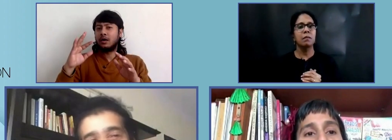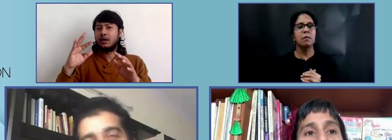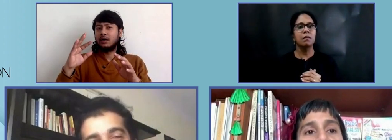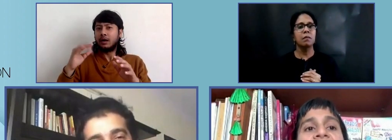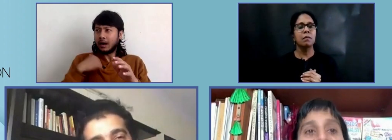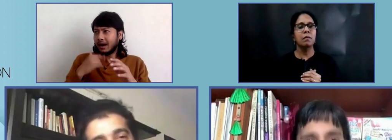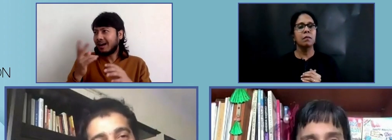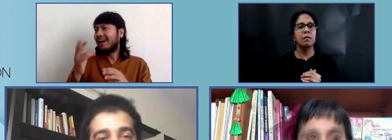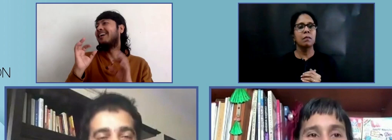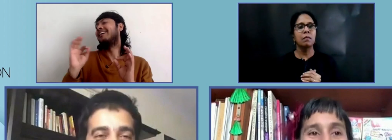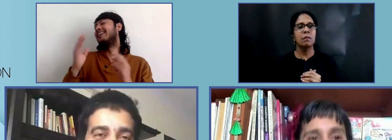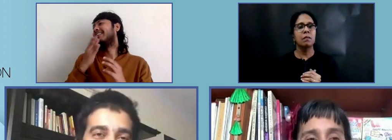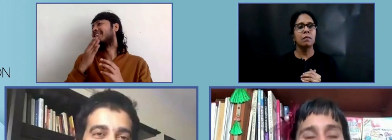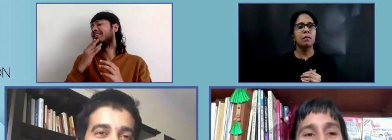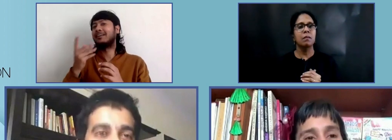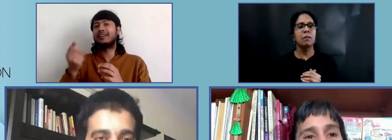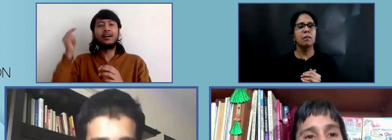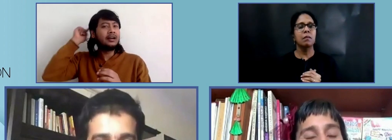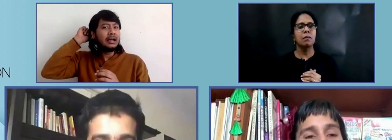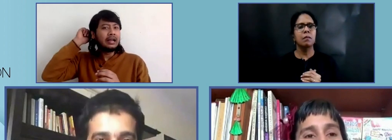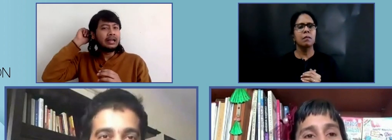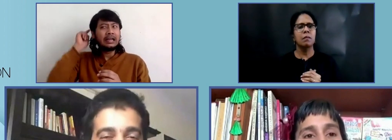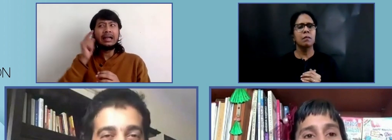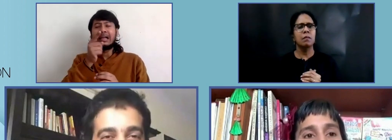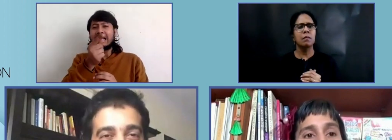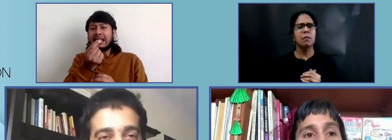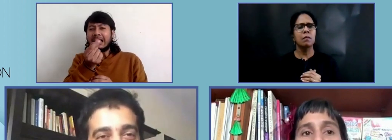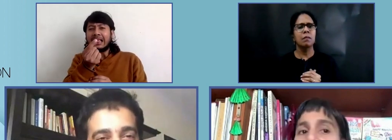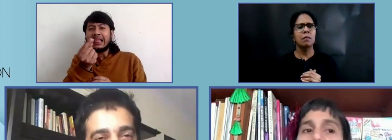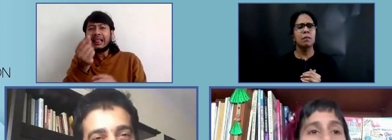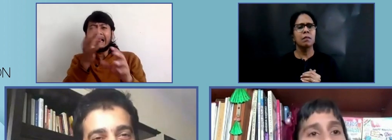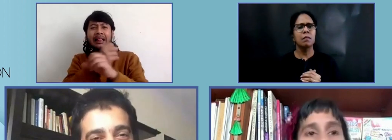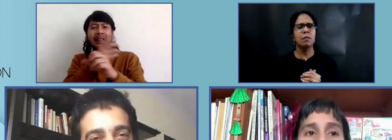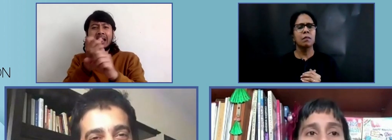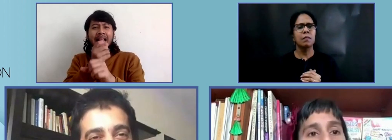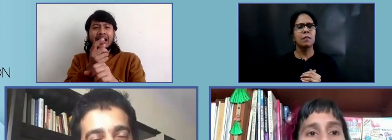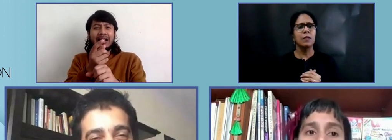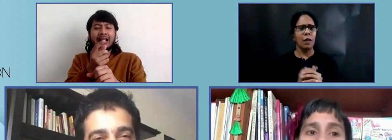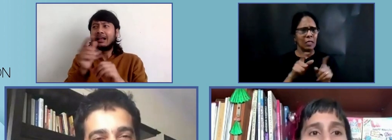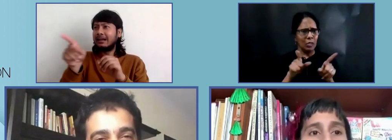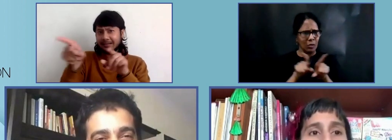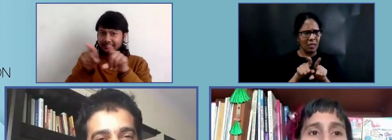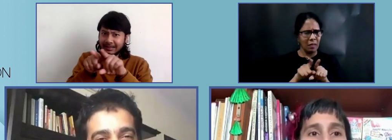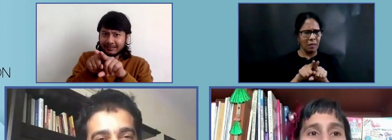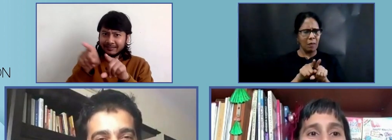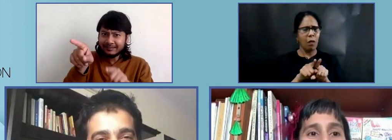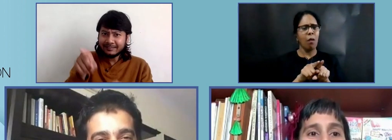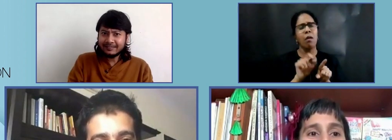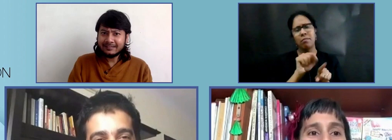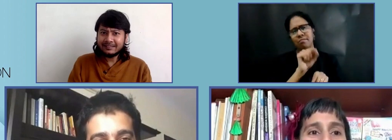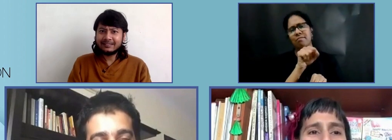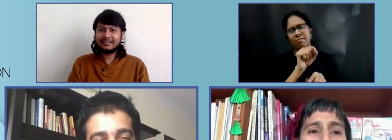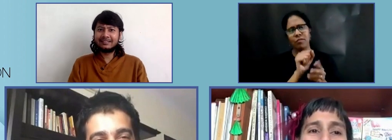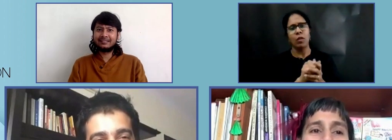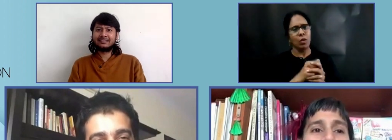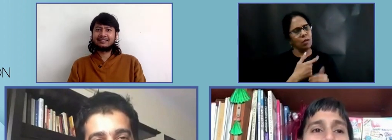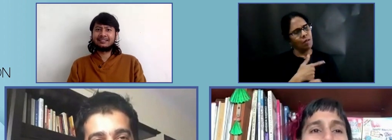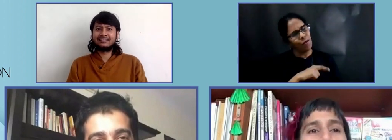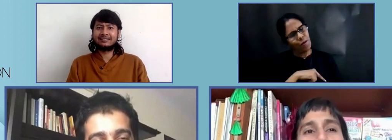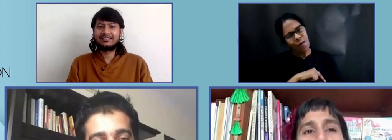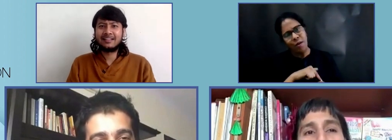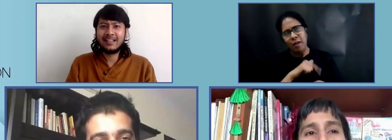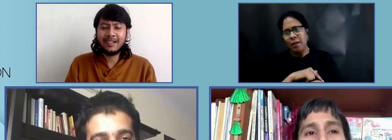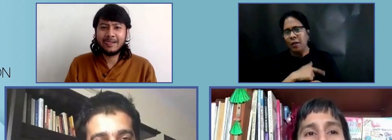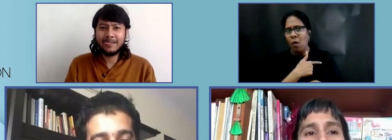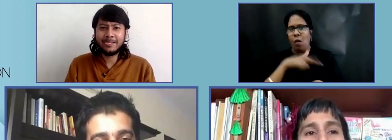that better, that part of painting or something. Does that happen to you also as an artist? Yeah, always actually. There's always a